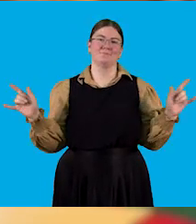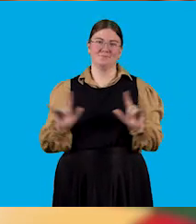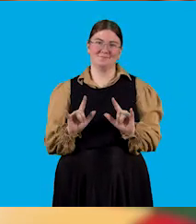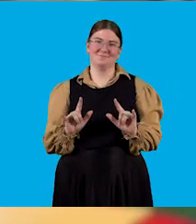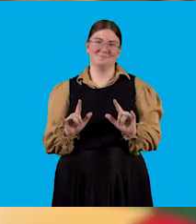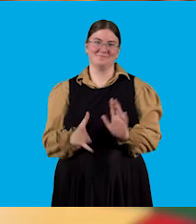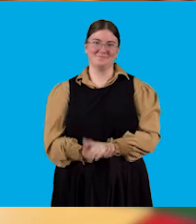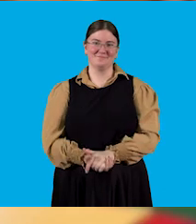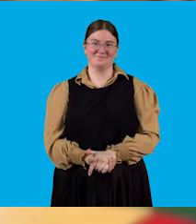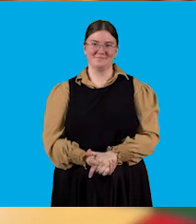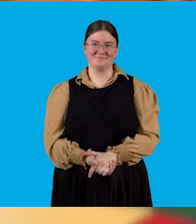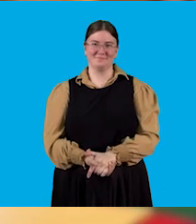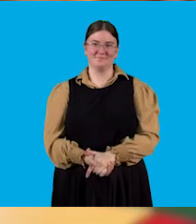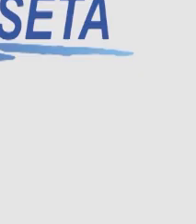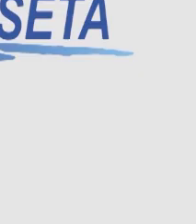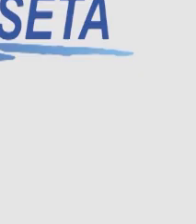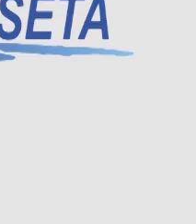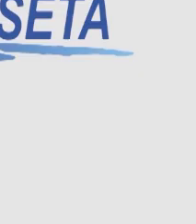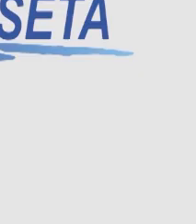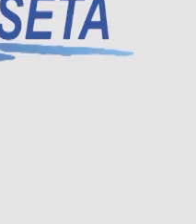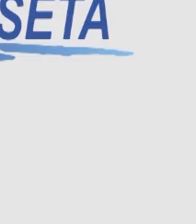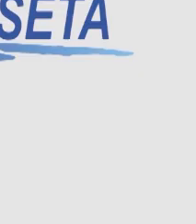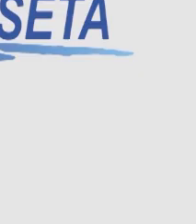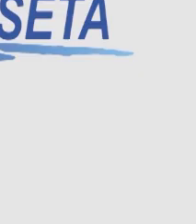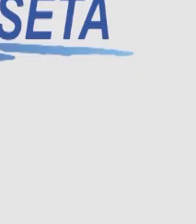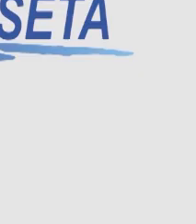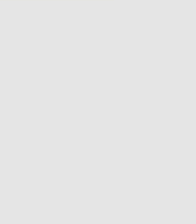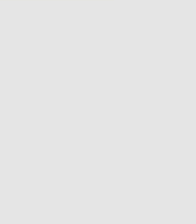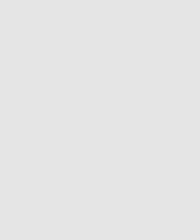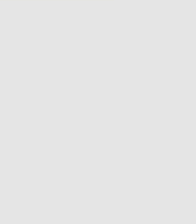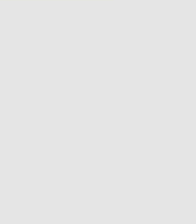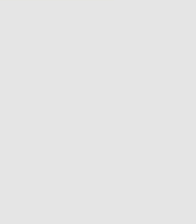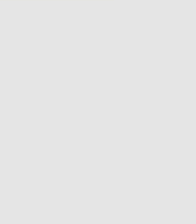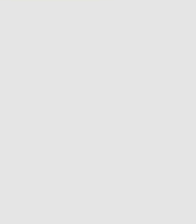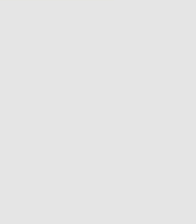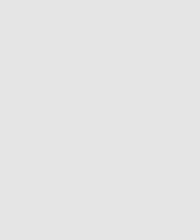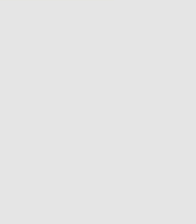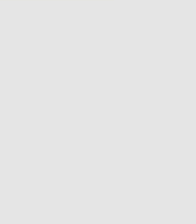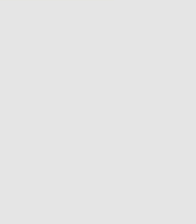a lot. Goodbye.